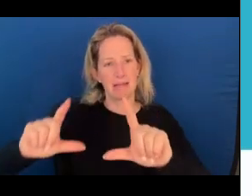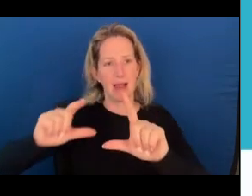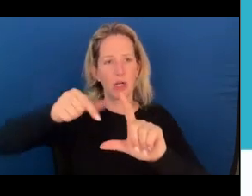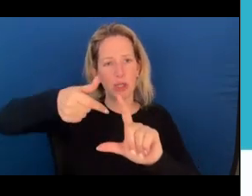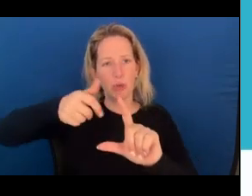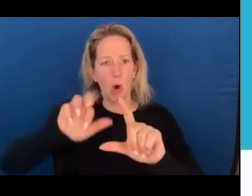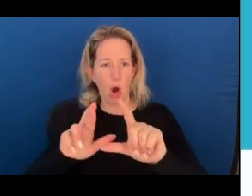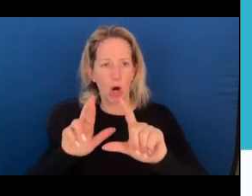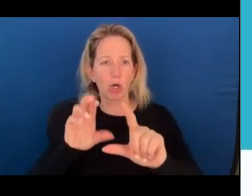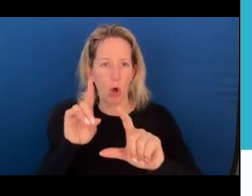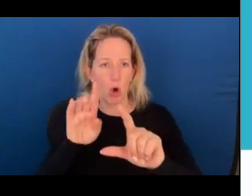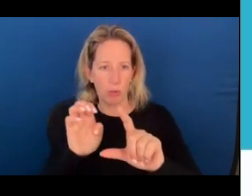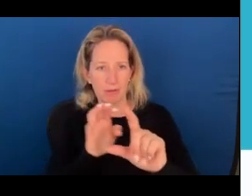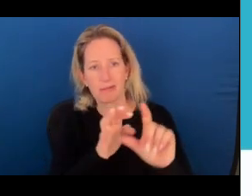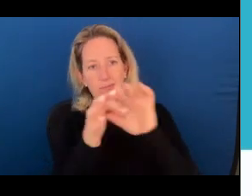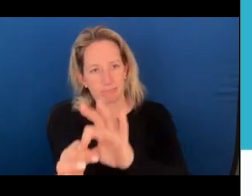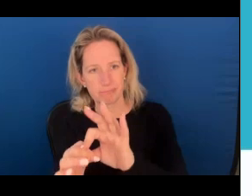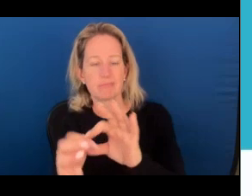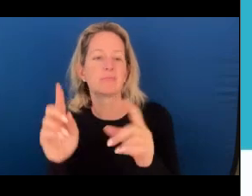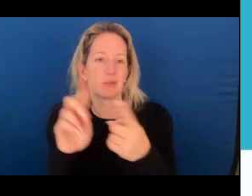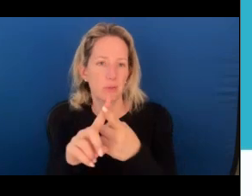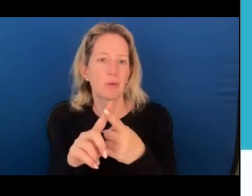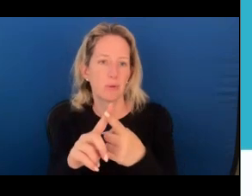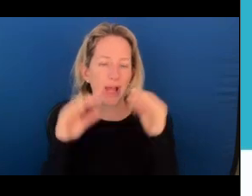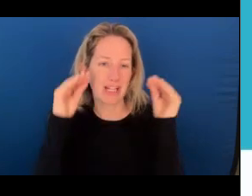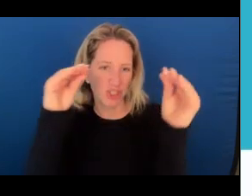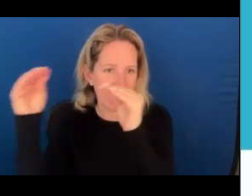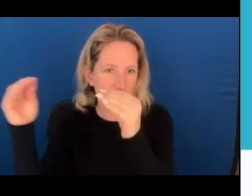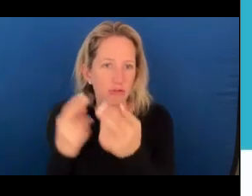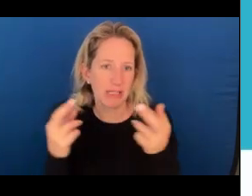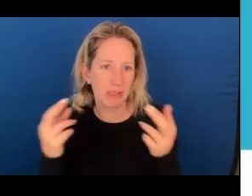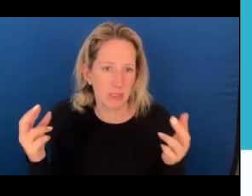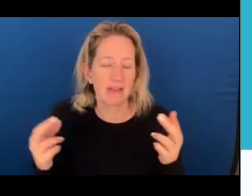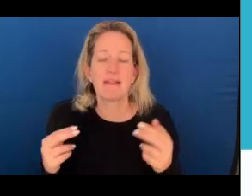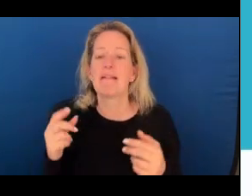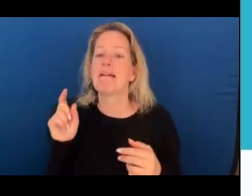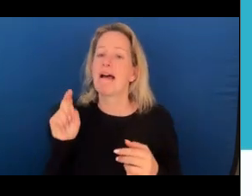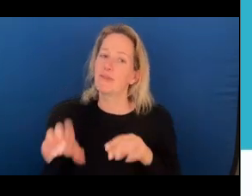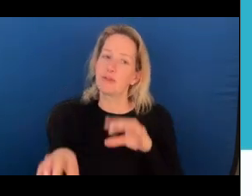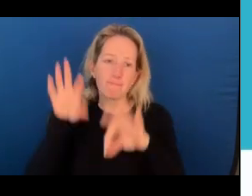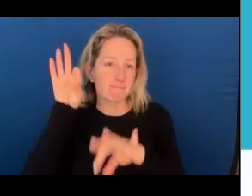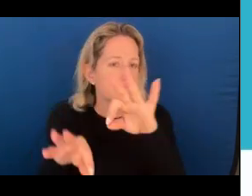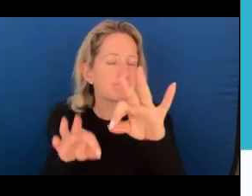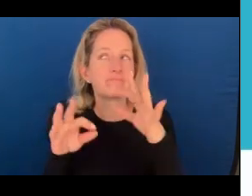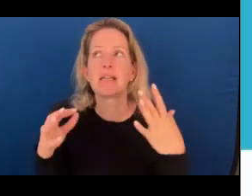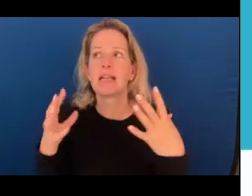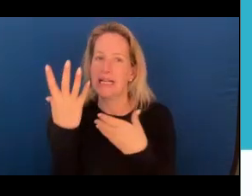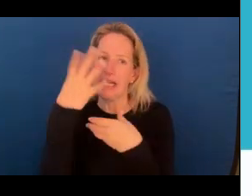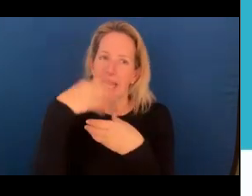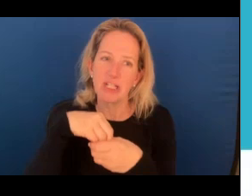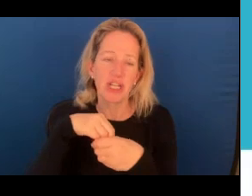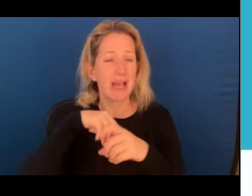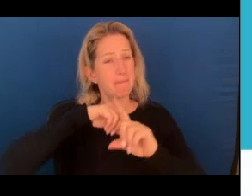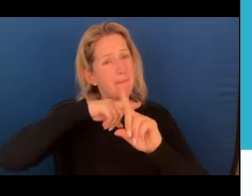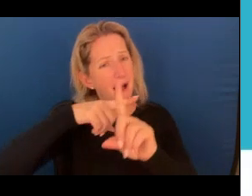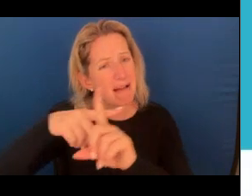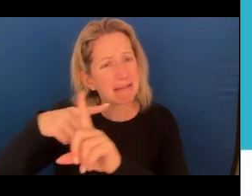with educational resources. But it's finding engaging, positive ways to communicate this message and the